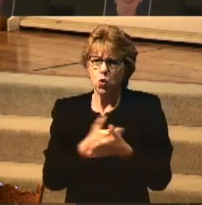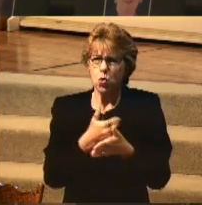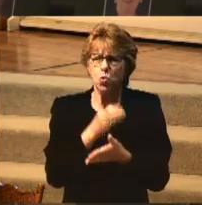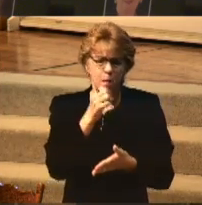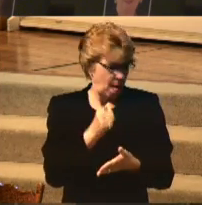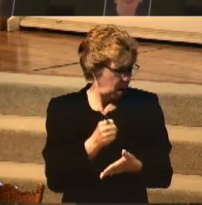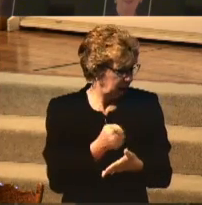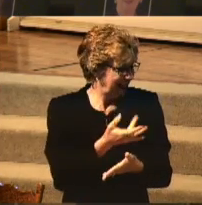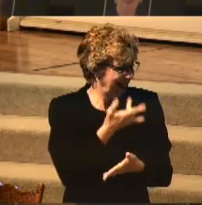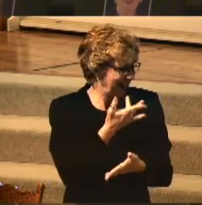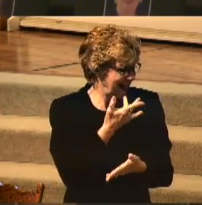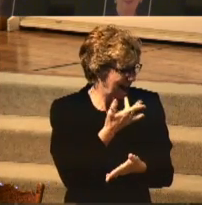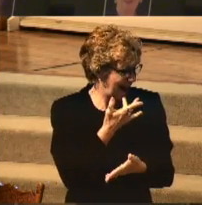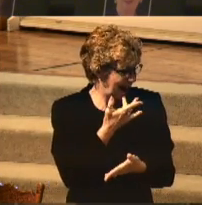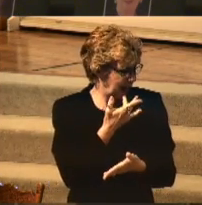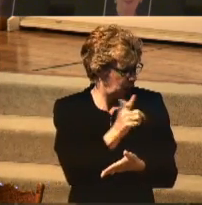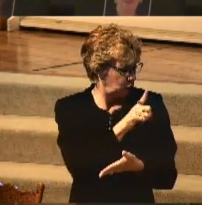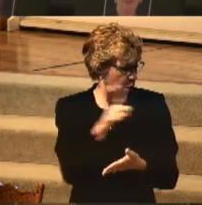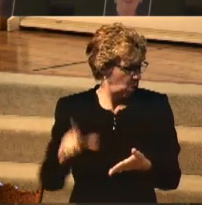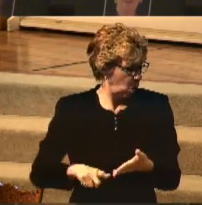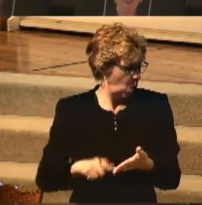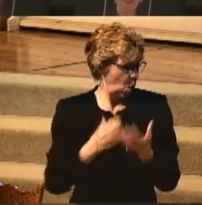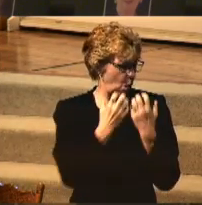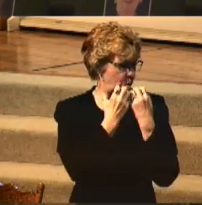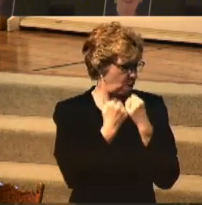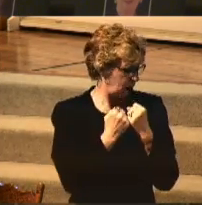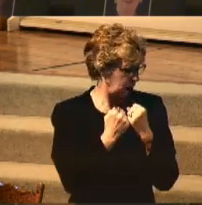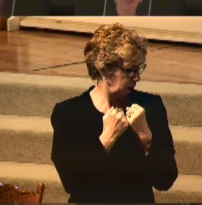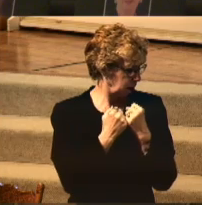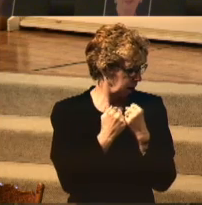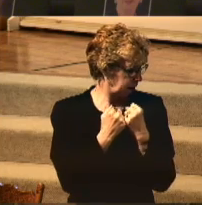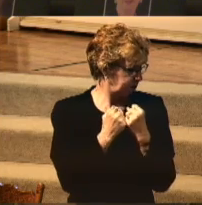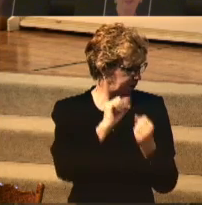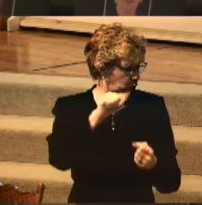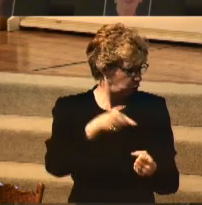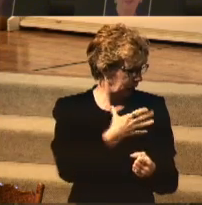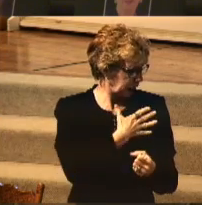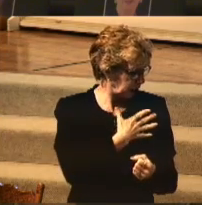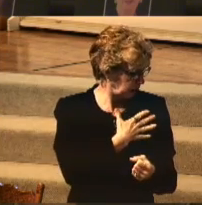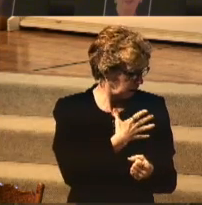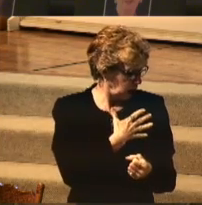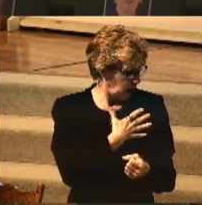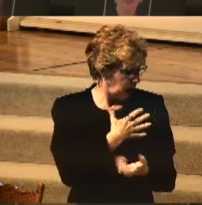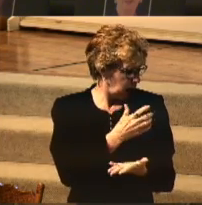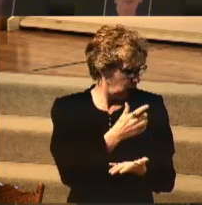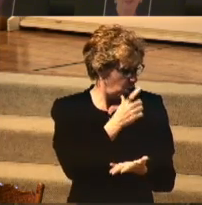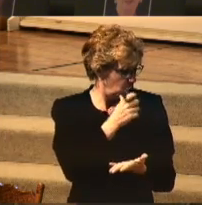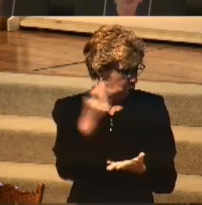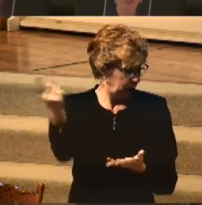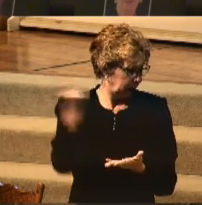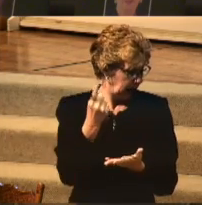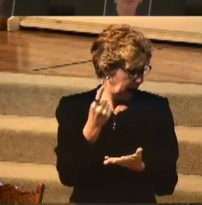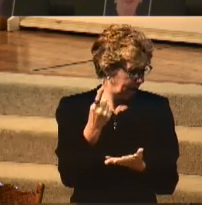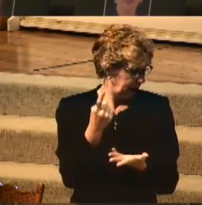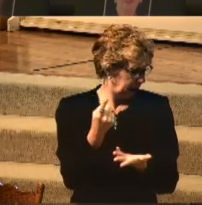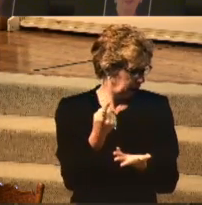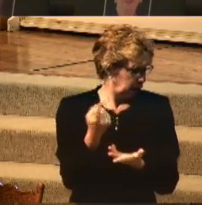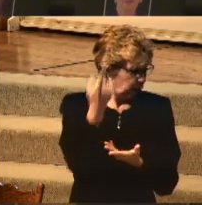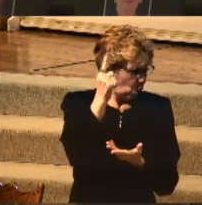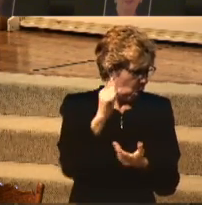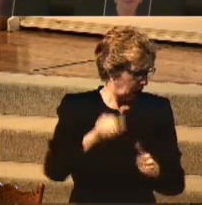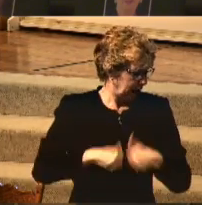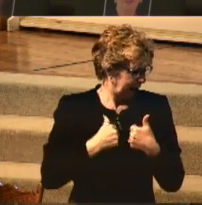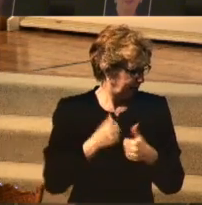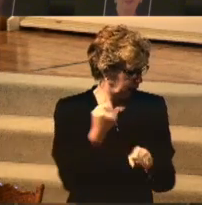have tasted that the Lord is gracious, to whom coming as unto a living stone, disallowed indeed of men,